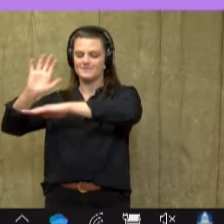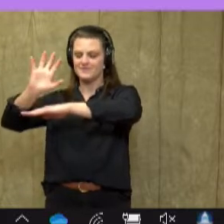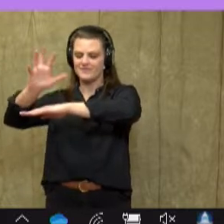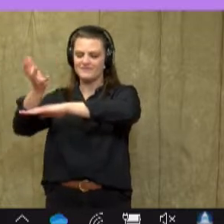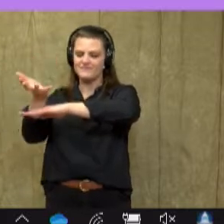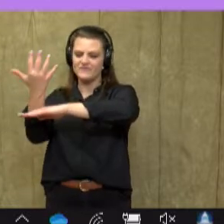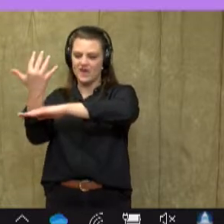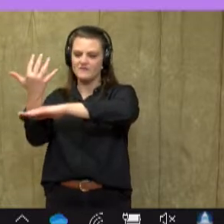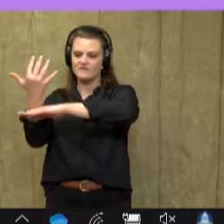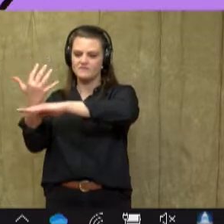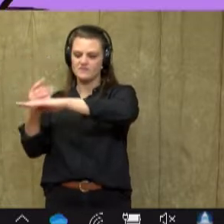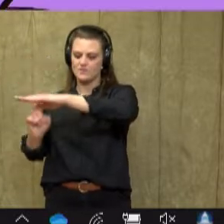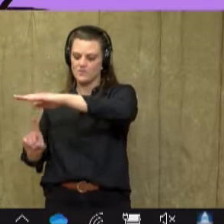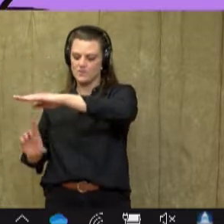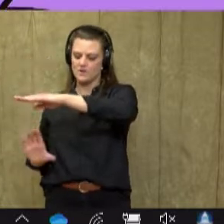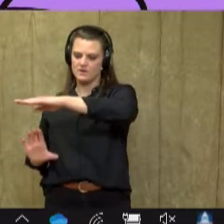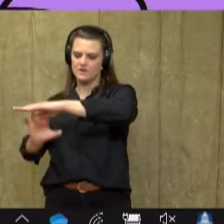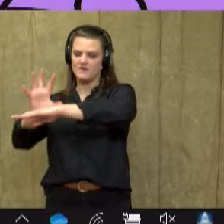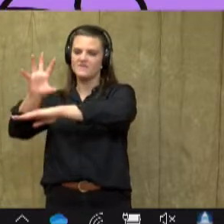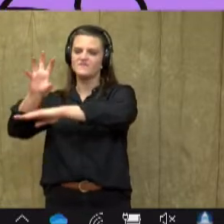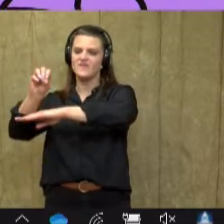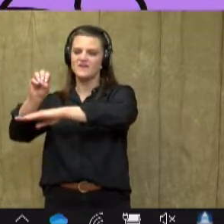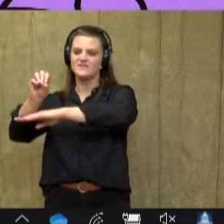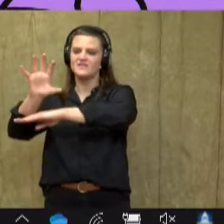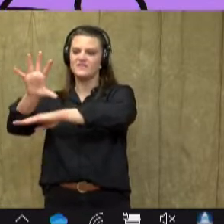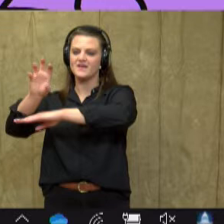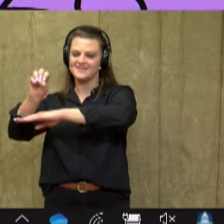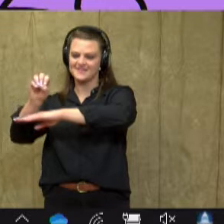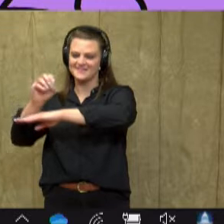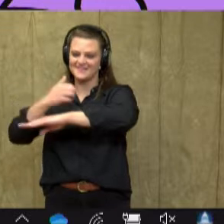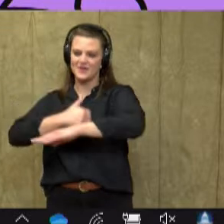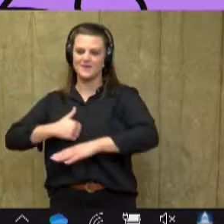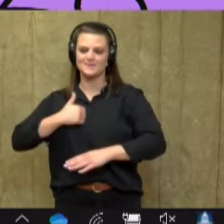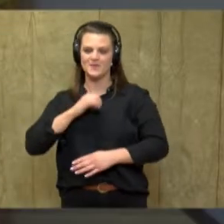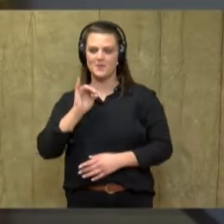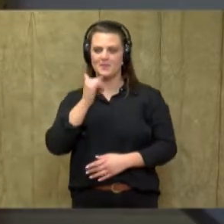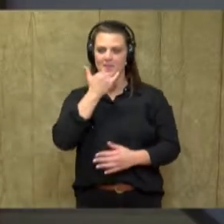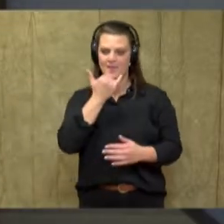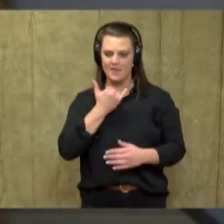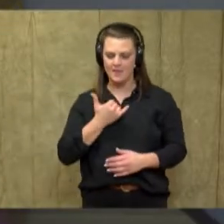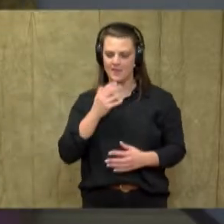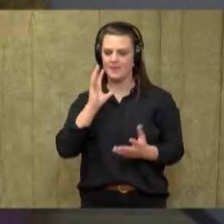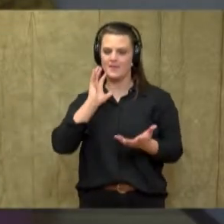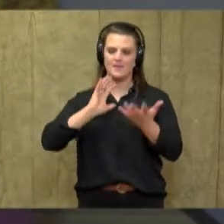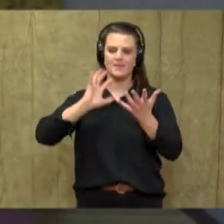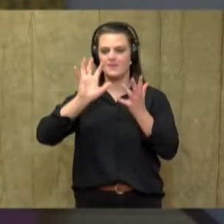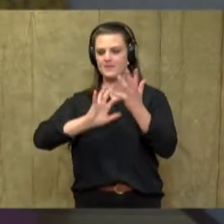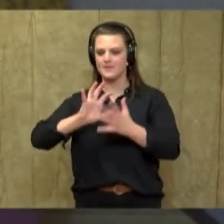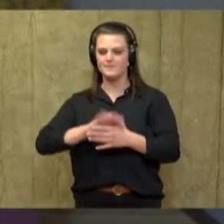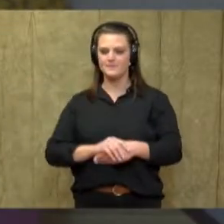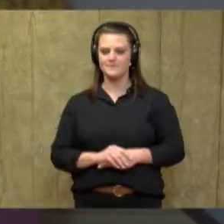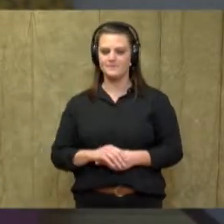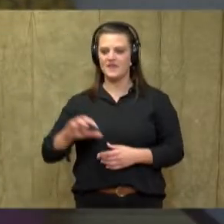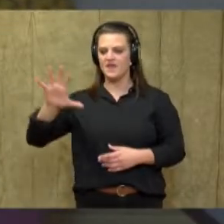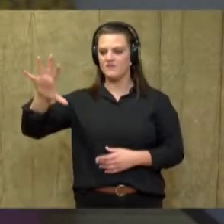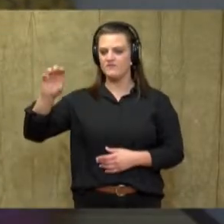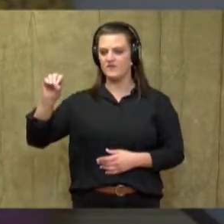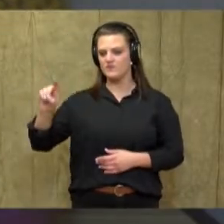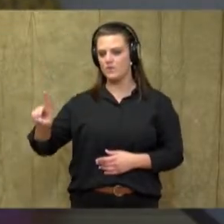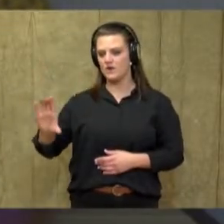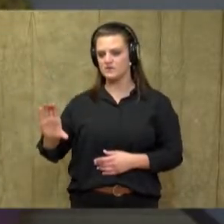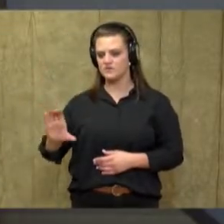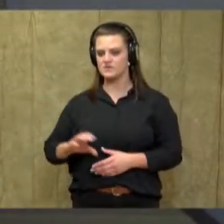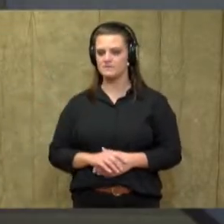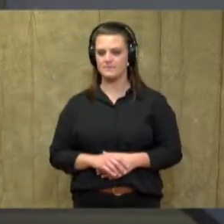5 hundredths. 50 hundredths. I'm sorry, Miss Weekly's getting tongue twisted today. 50